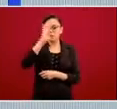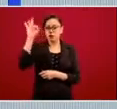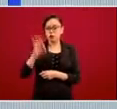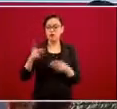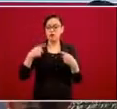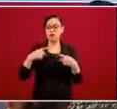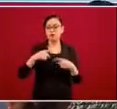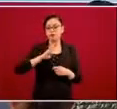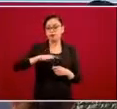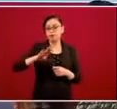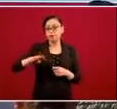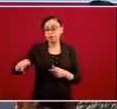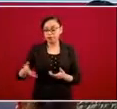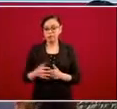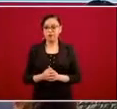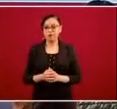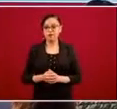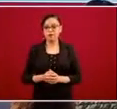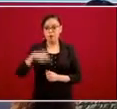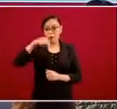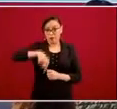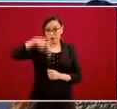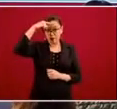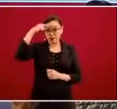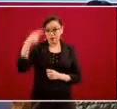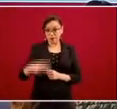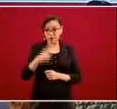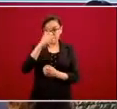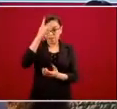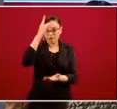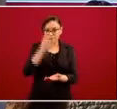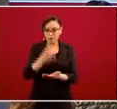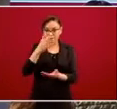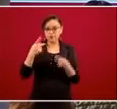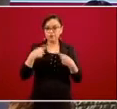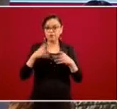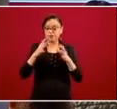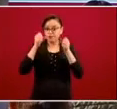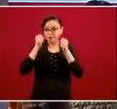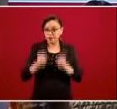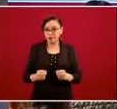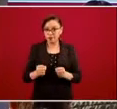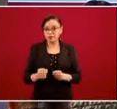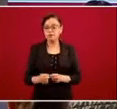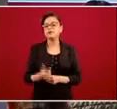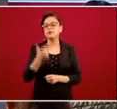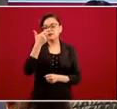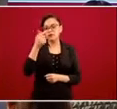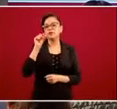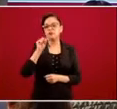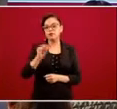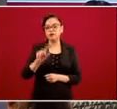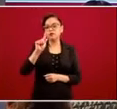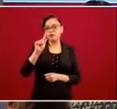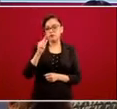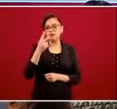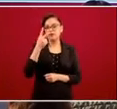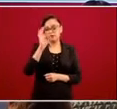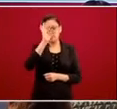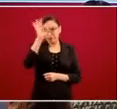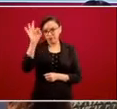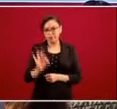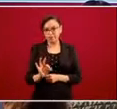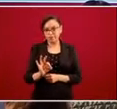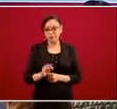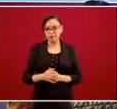In the whole world, we have a fatality of over 6%, barely over 6%, and here we have an